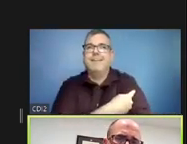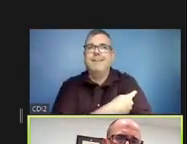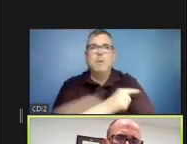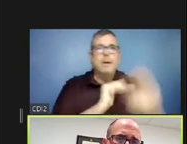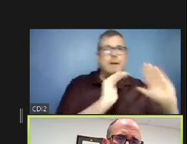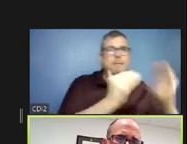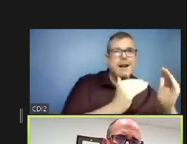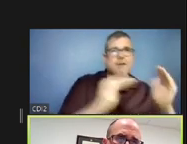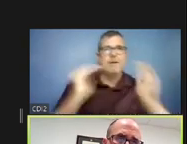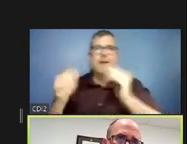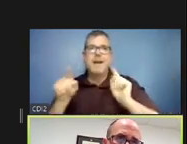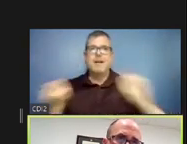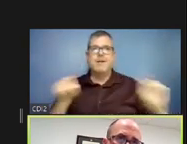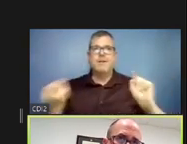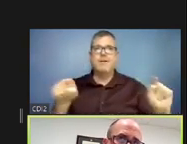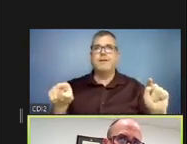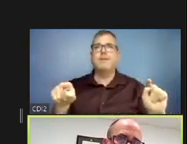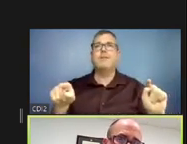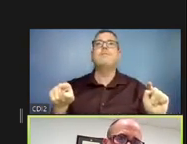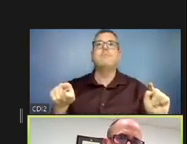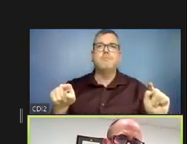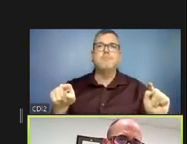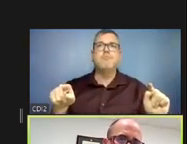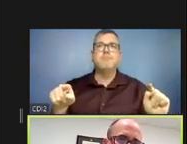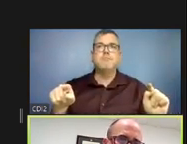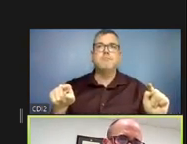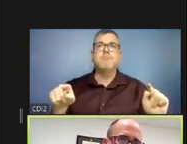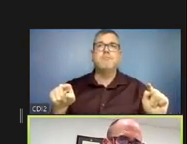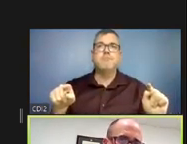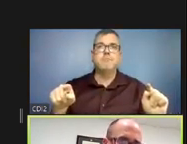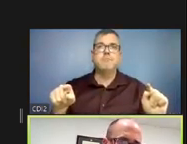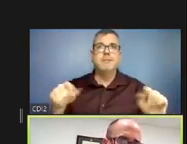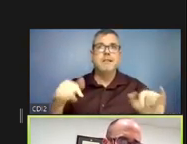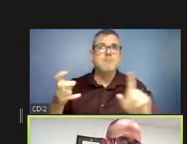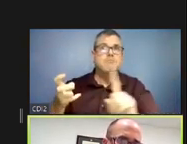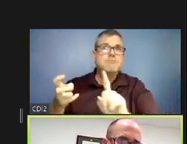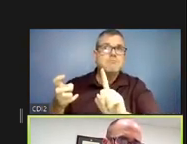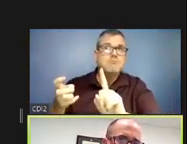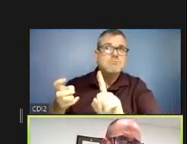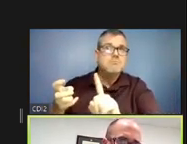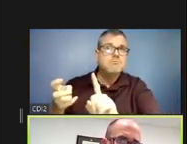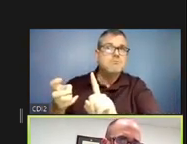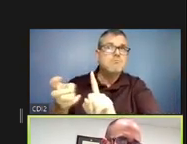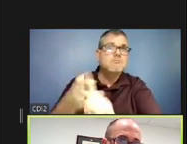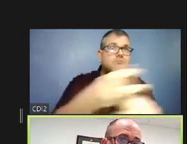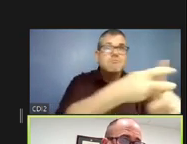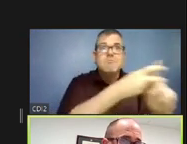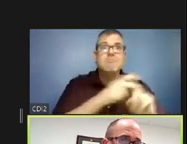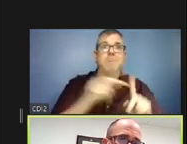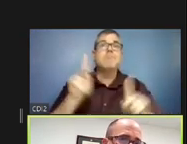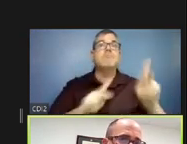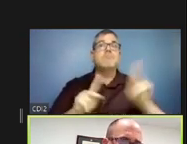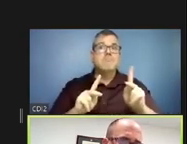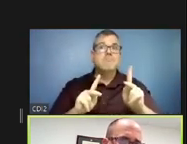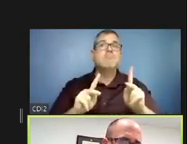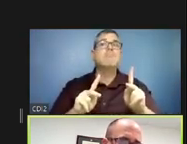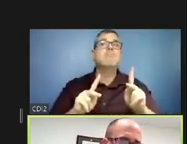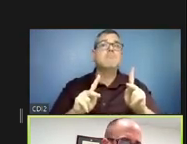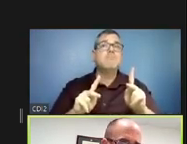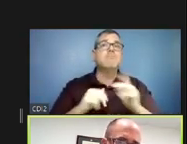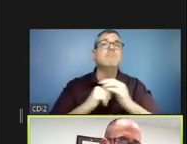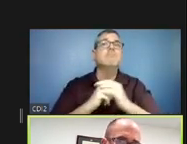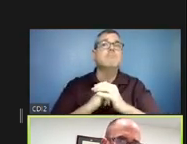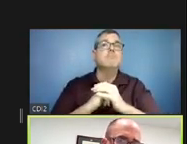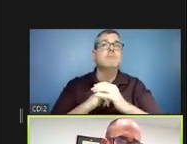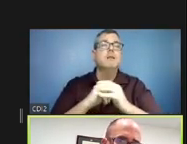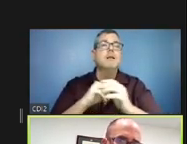signing folks up, they were intended to represent, the diversity and the inclusiveness of what the American general population